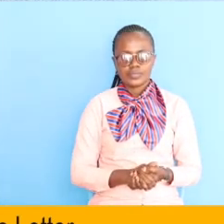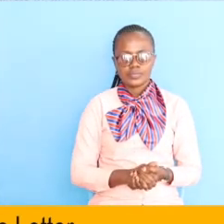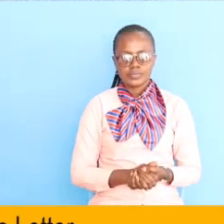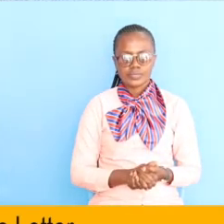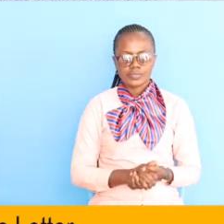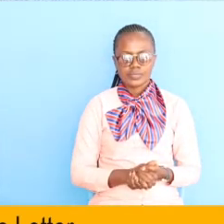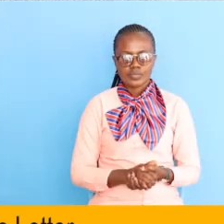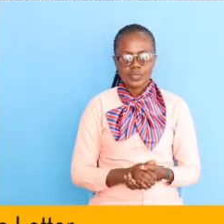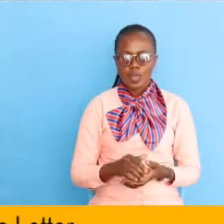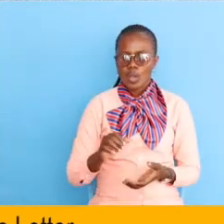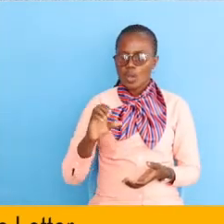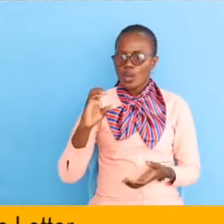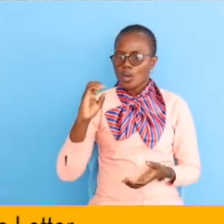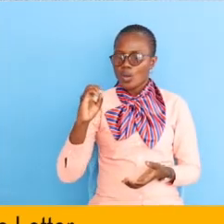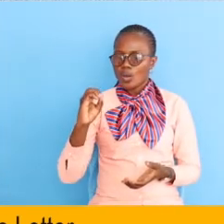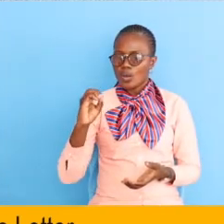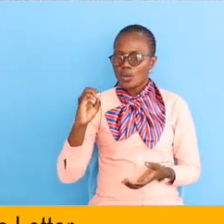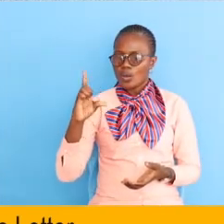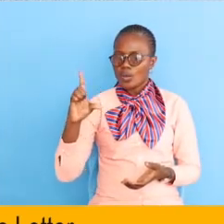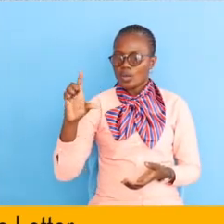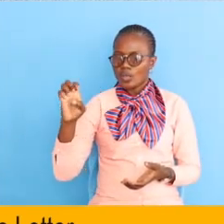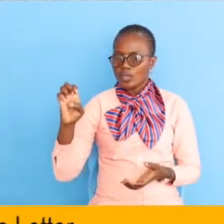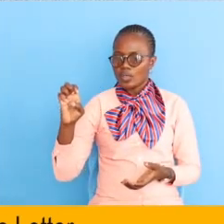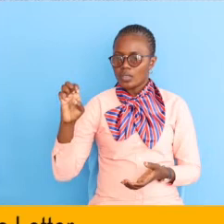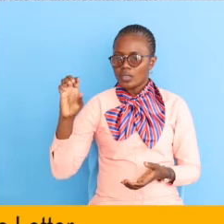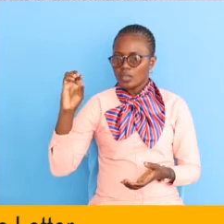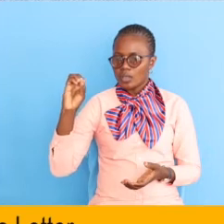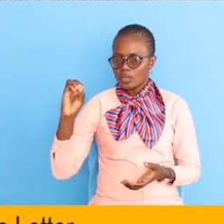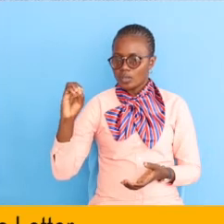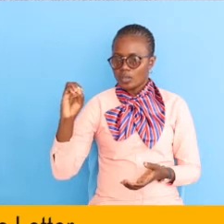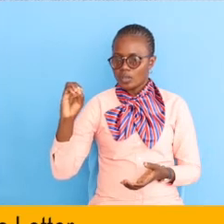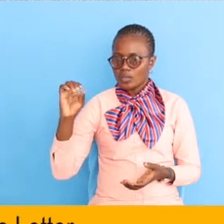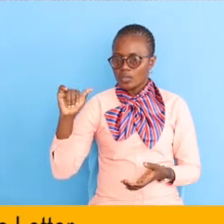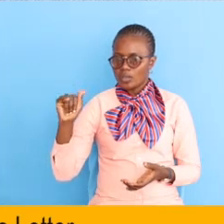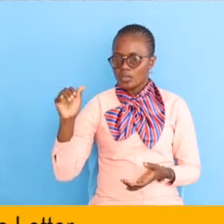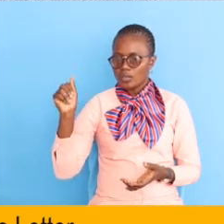Ole Oyai with a capital letter, as we said, that